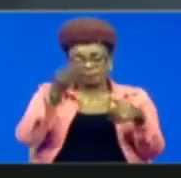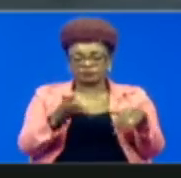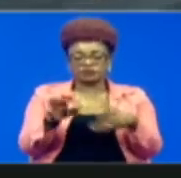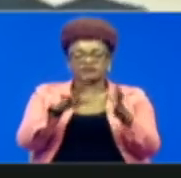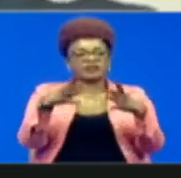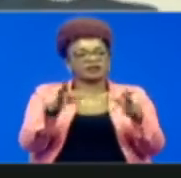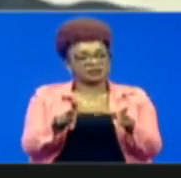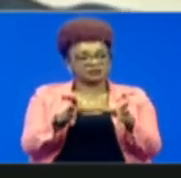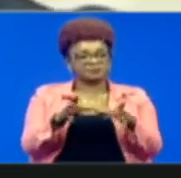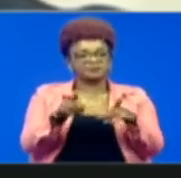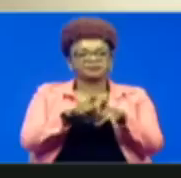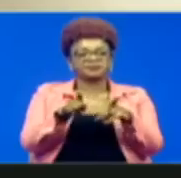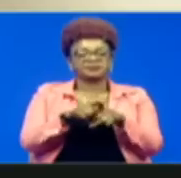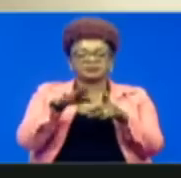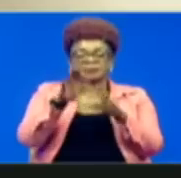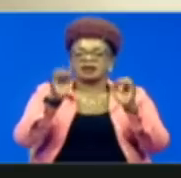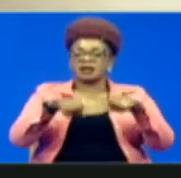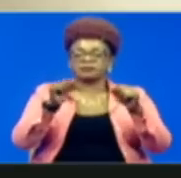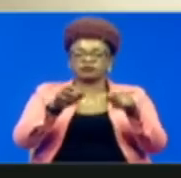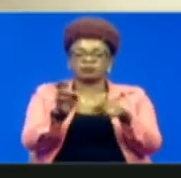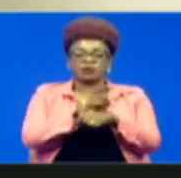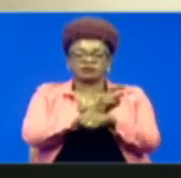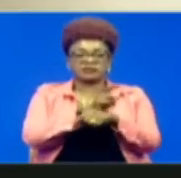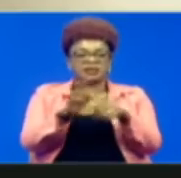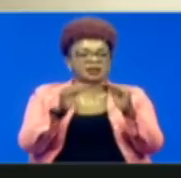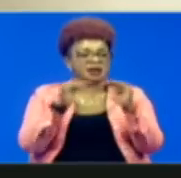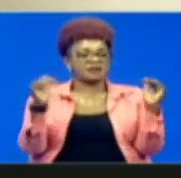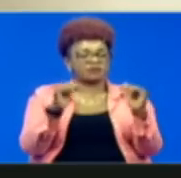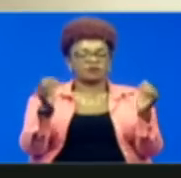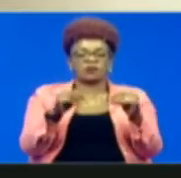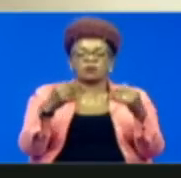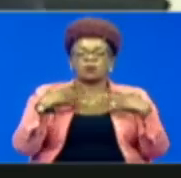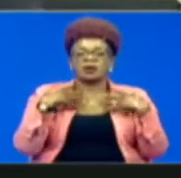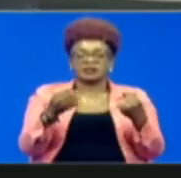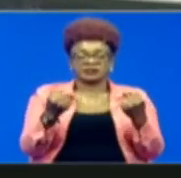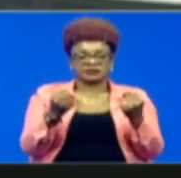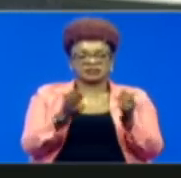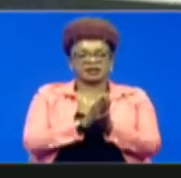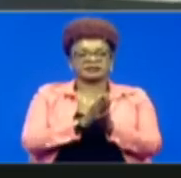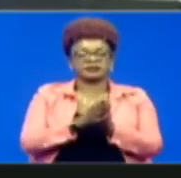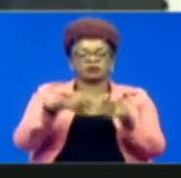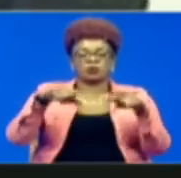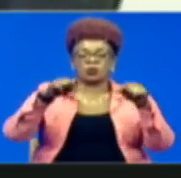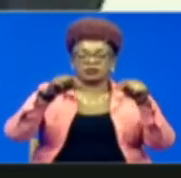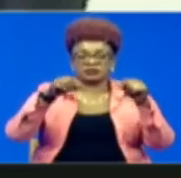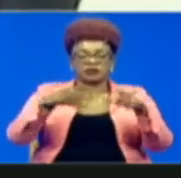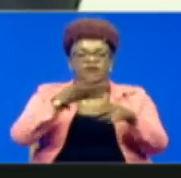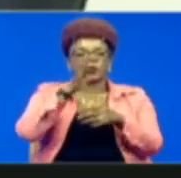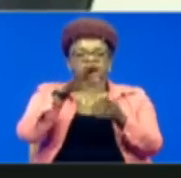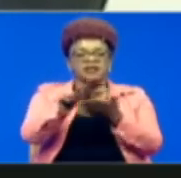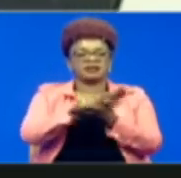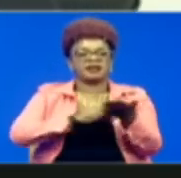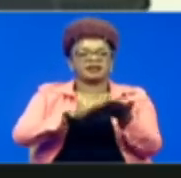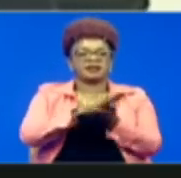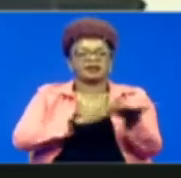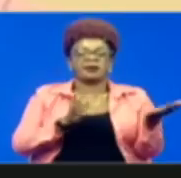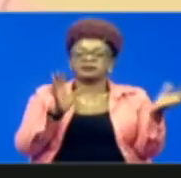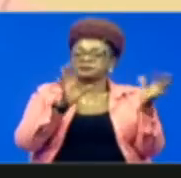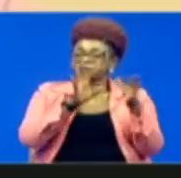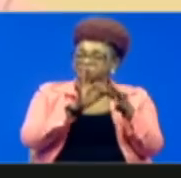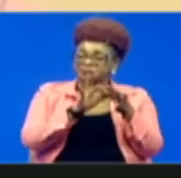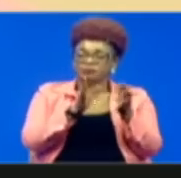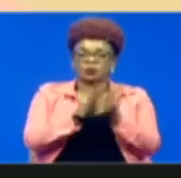class, as they have been able to monitor the level of wellness and the quality of water in the area, linking this back to their